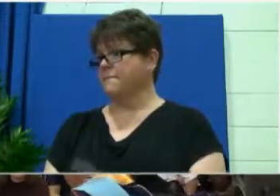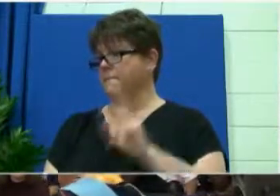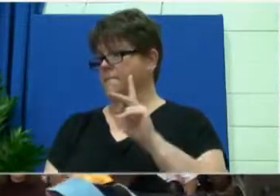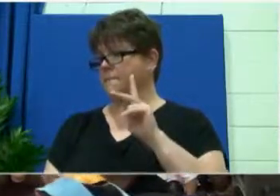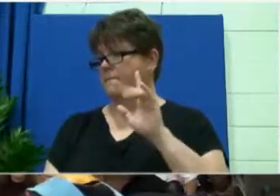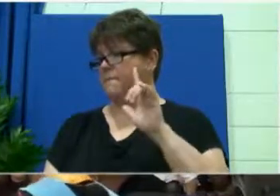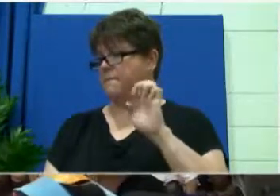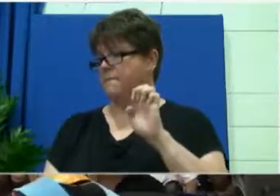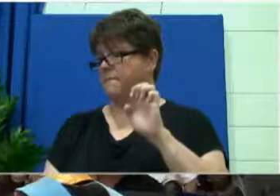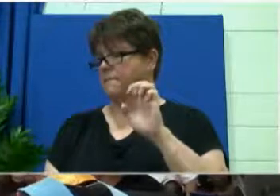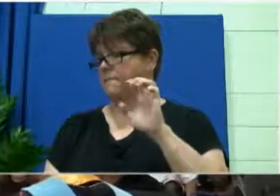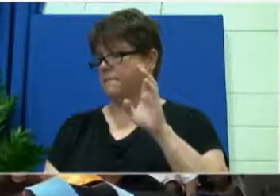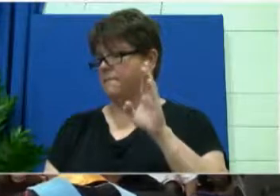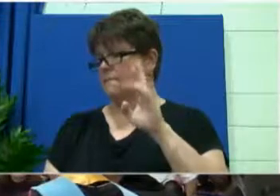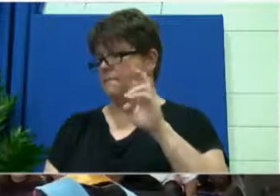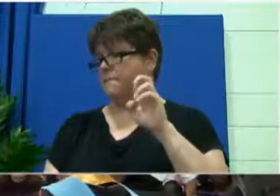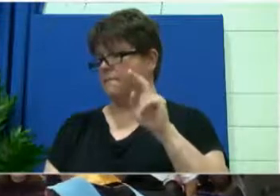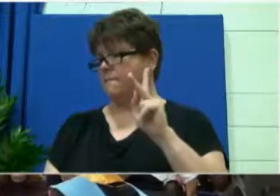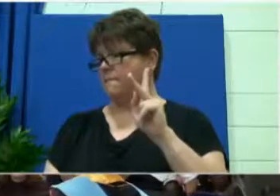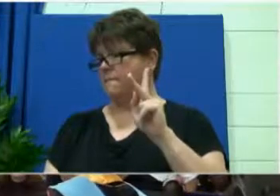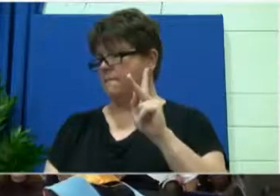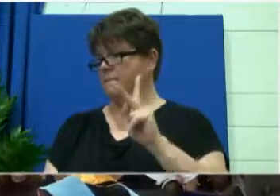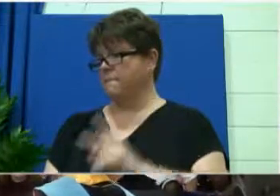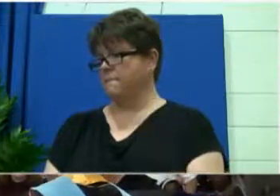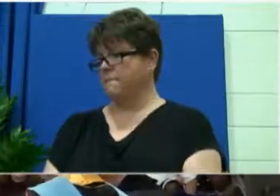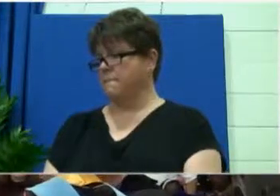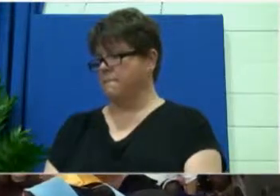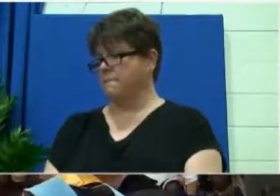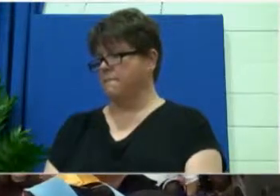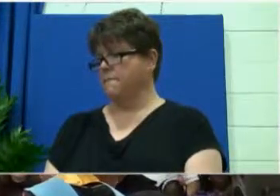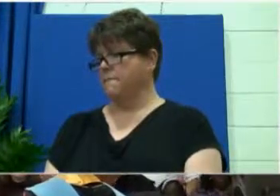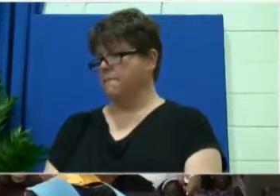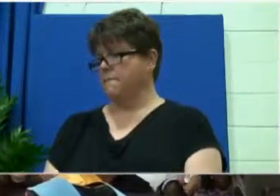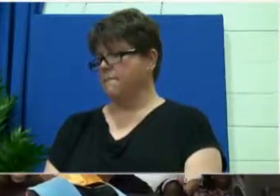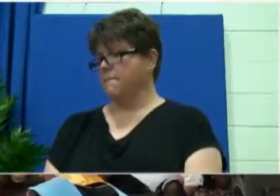Kyle M. Brink, Associate in Arts.